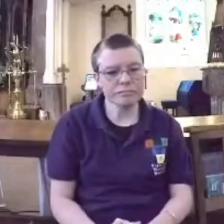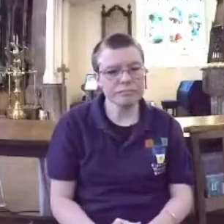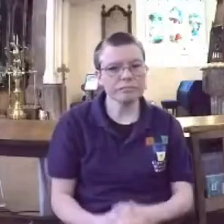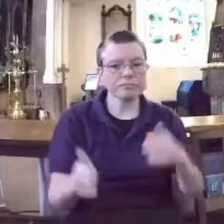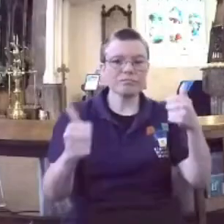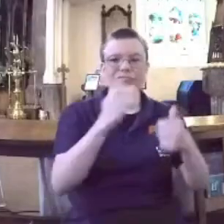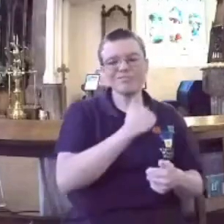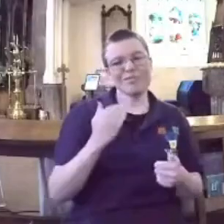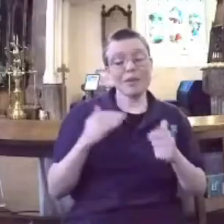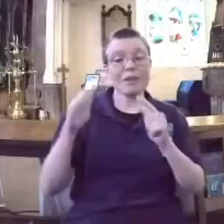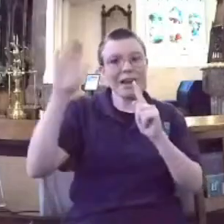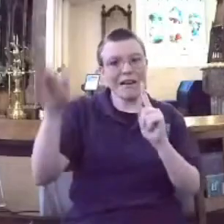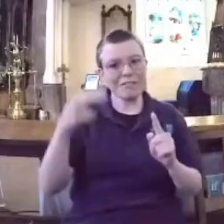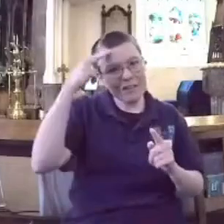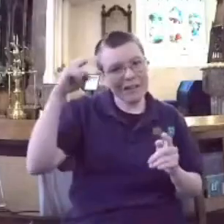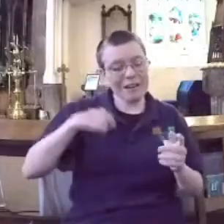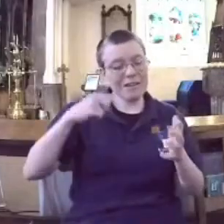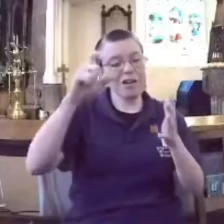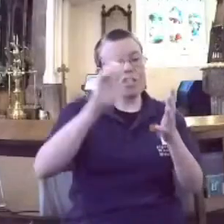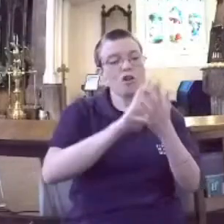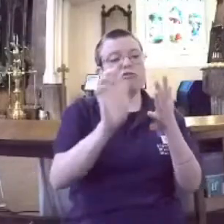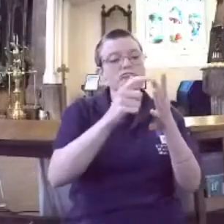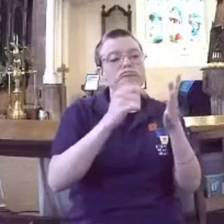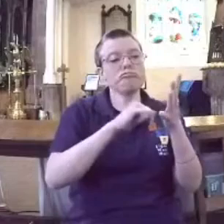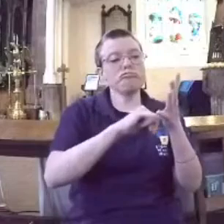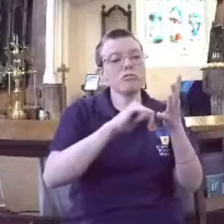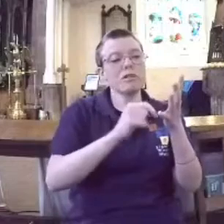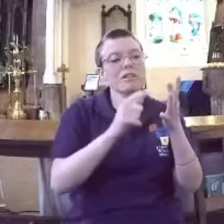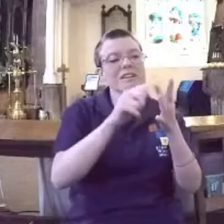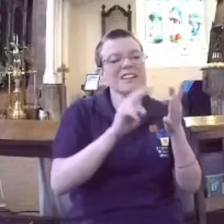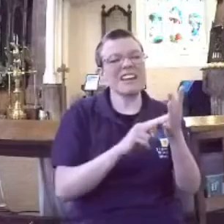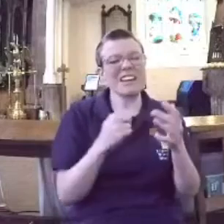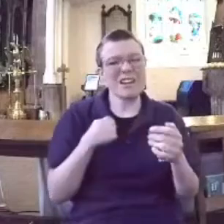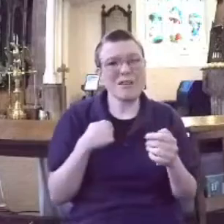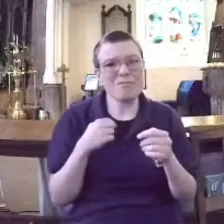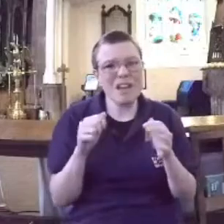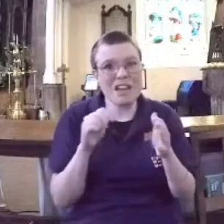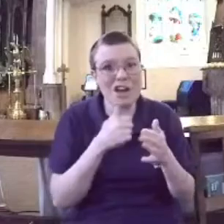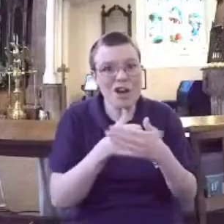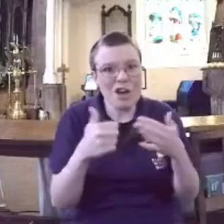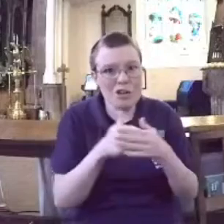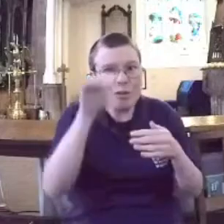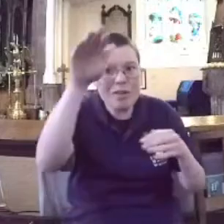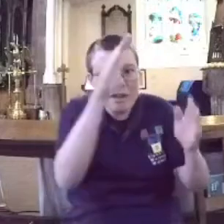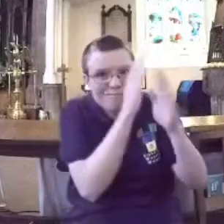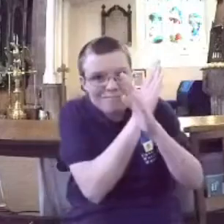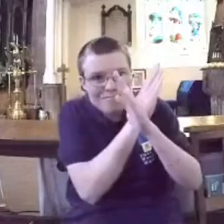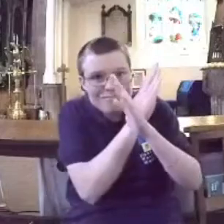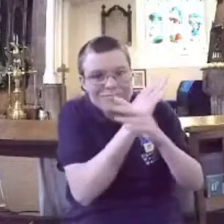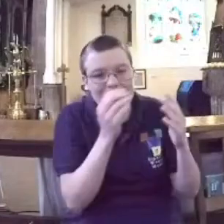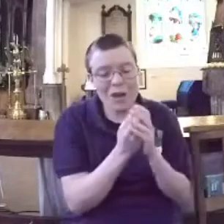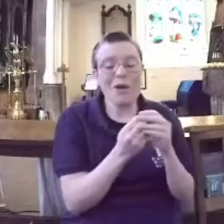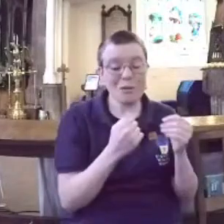Good morning, everyone. My name's Christine, and I'm usually found hiding in the back of the church with my children.